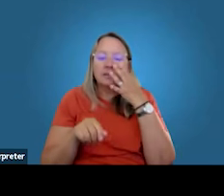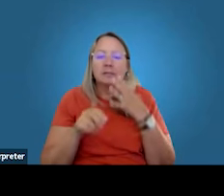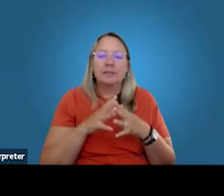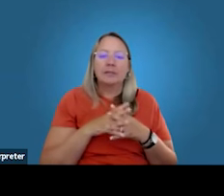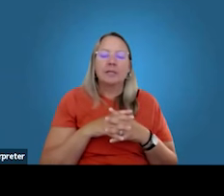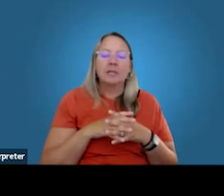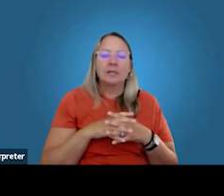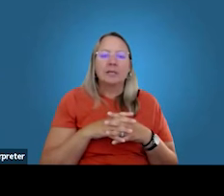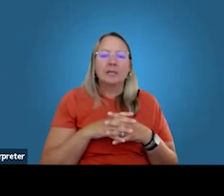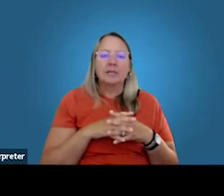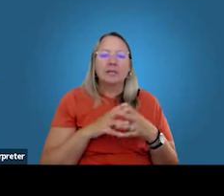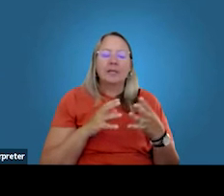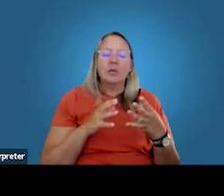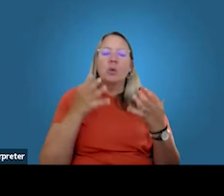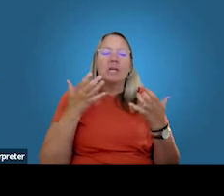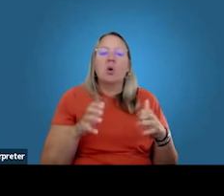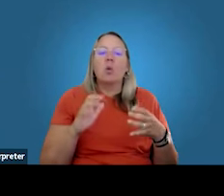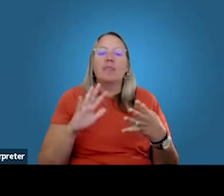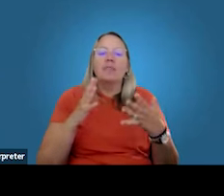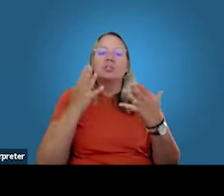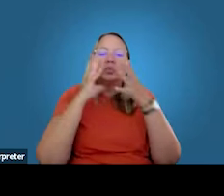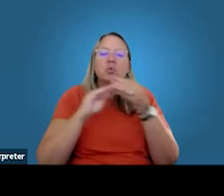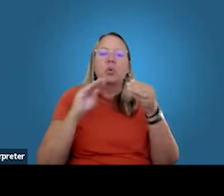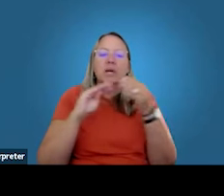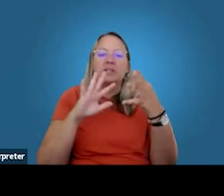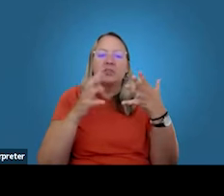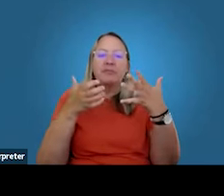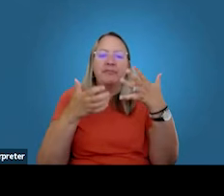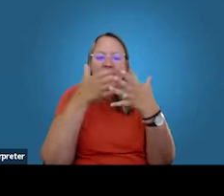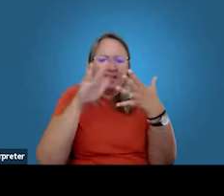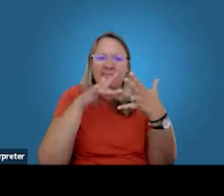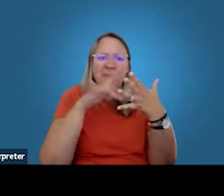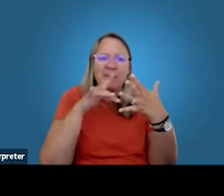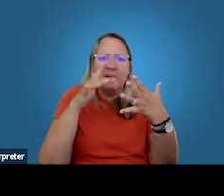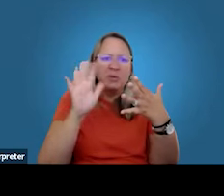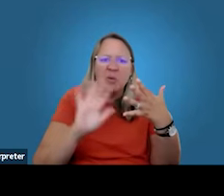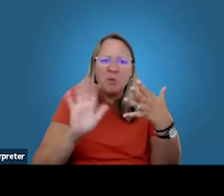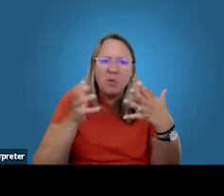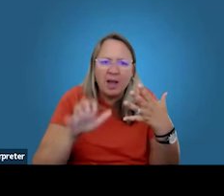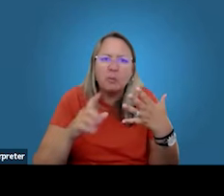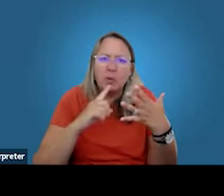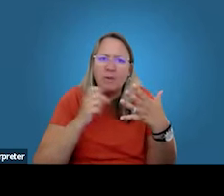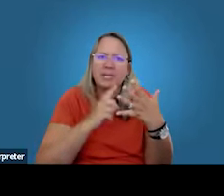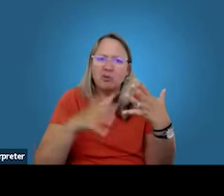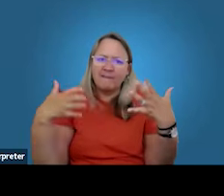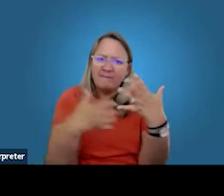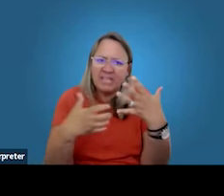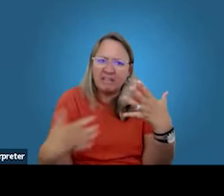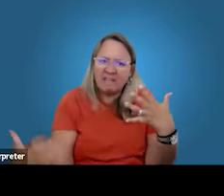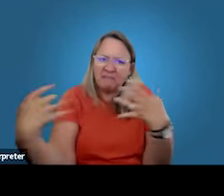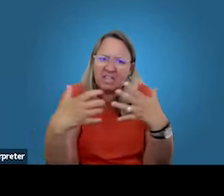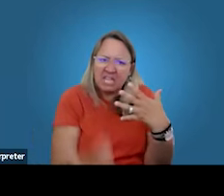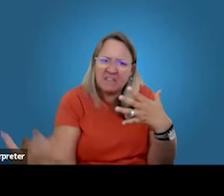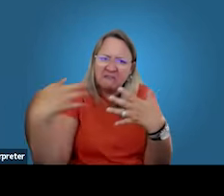somewhere between a quest and a bit of defeat the monster, because then we start using mixed messages and it's not very clear to our audience. And this is